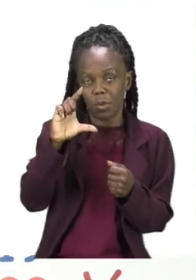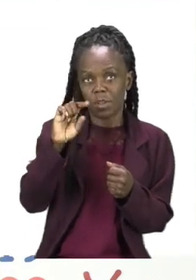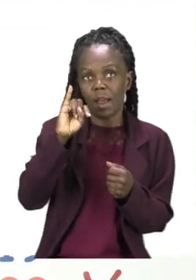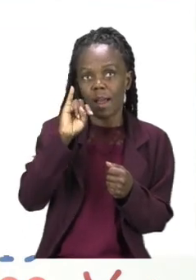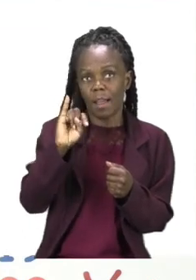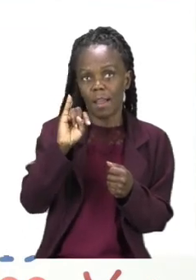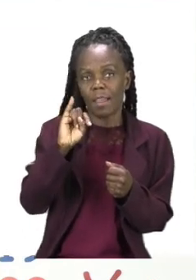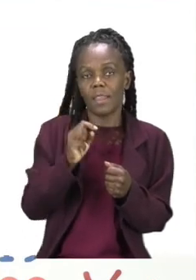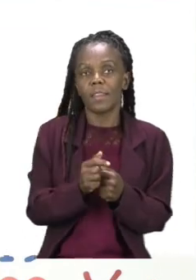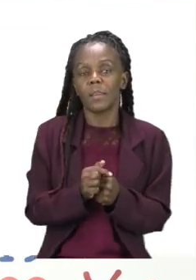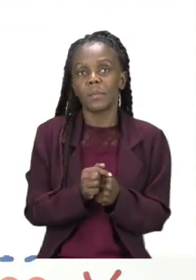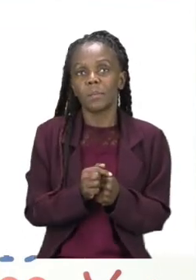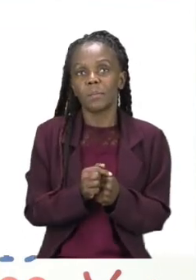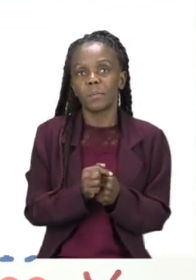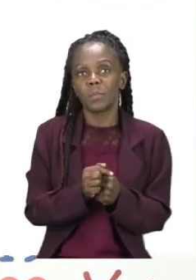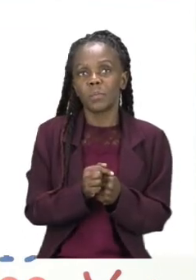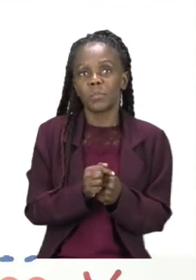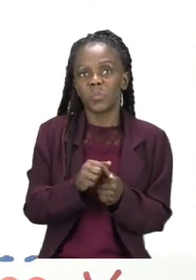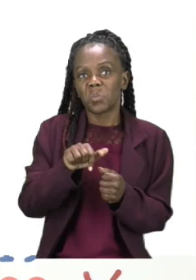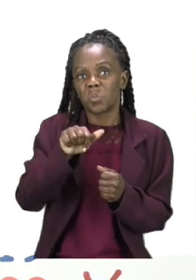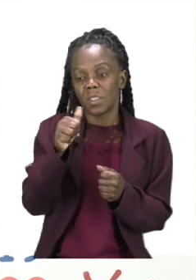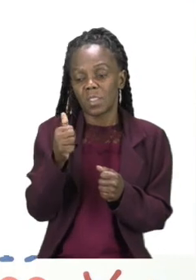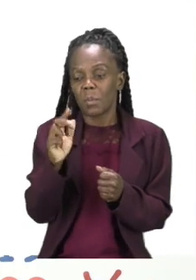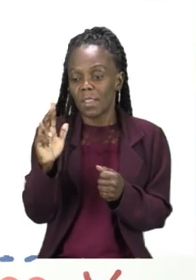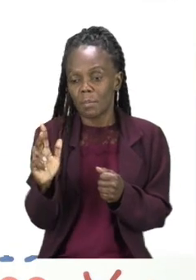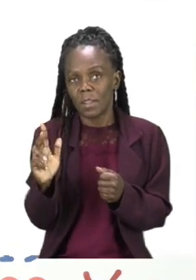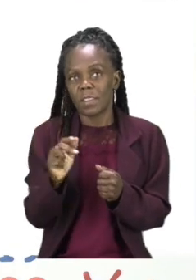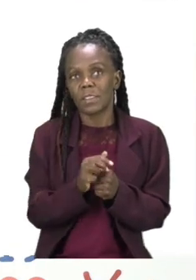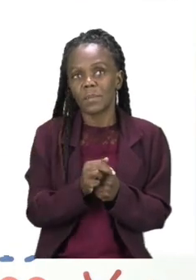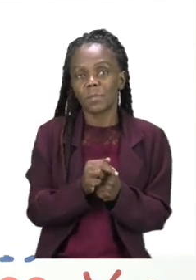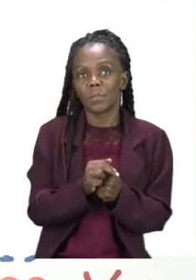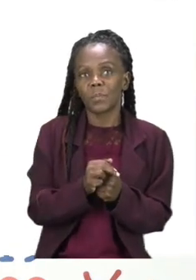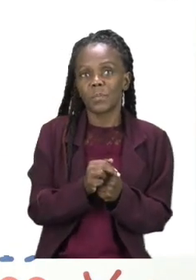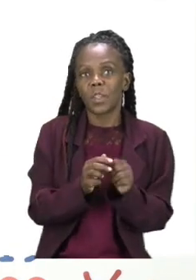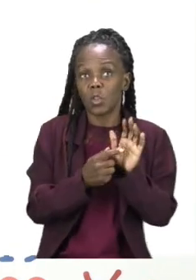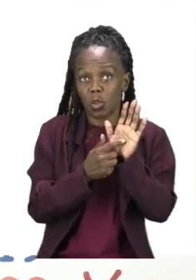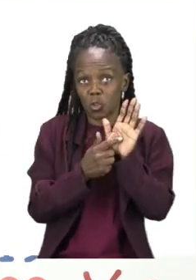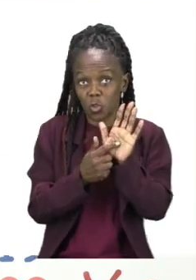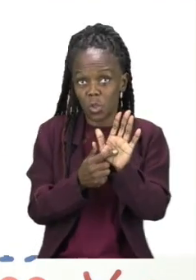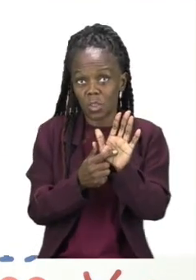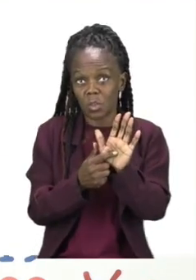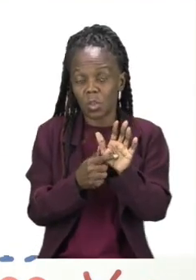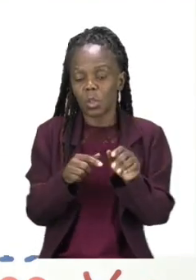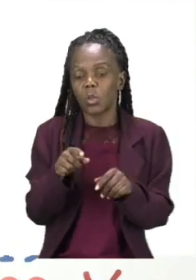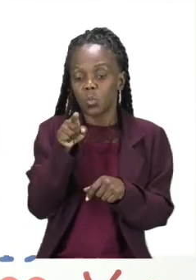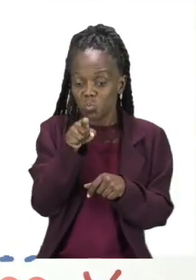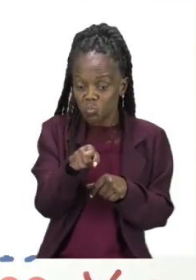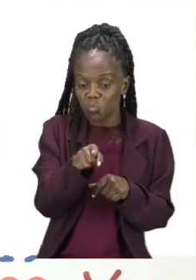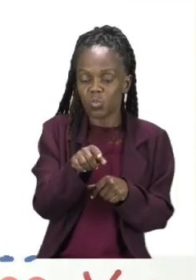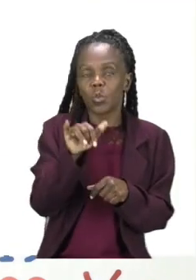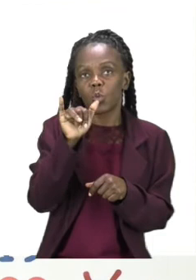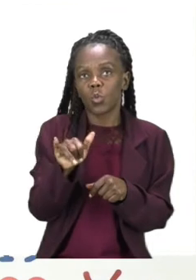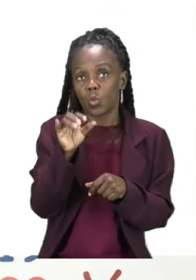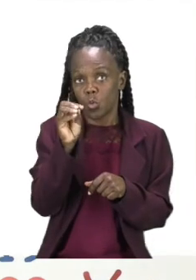I. For someone else, you point to that person and say you.